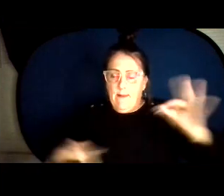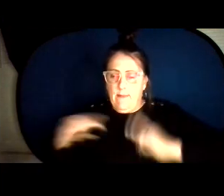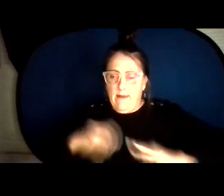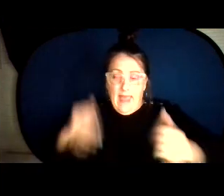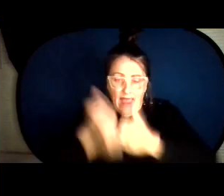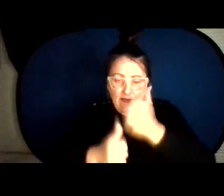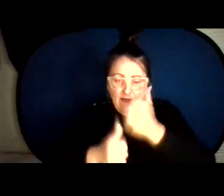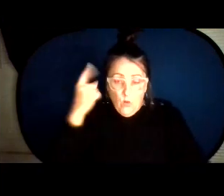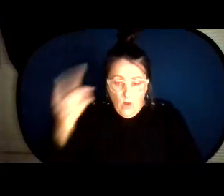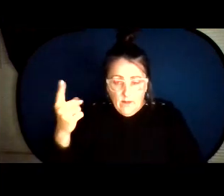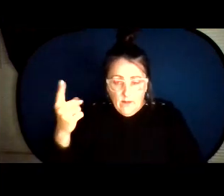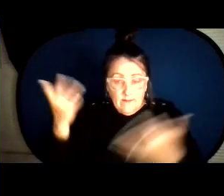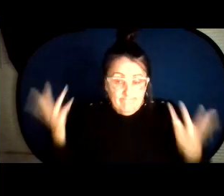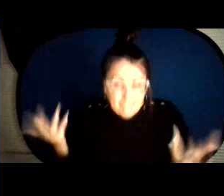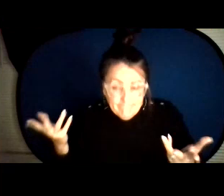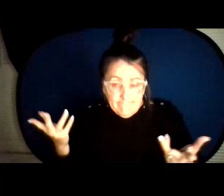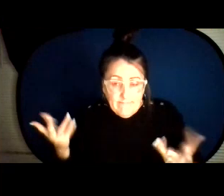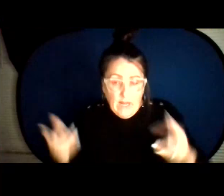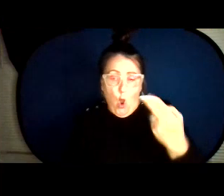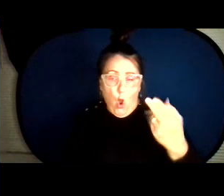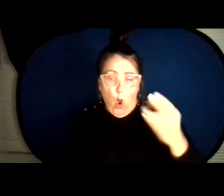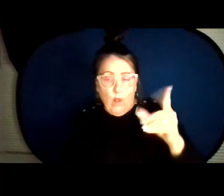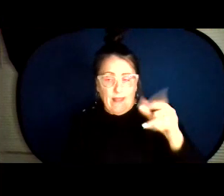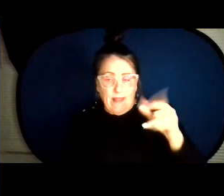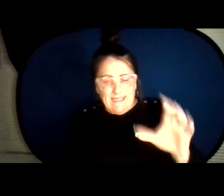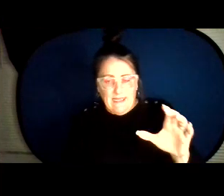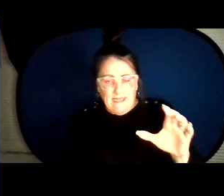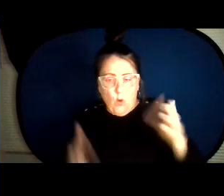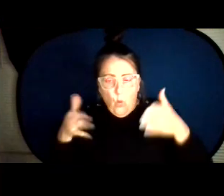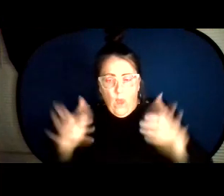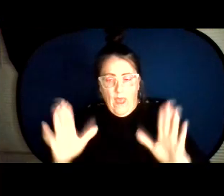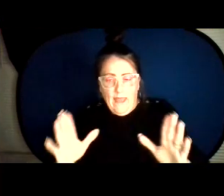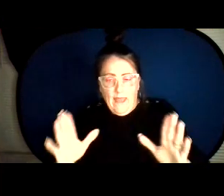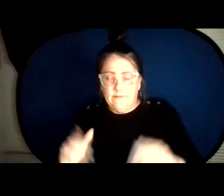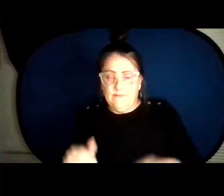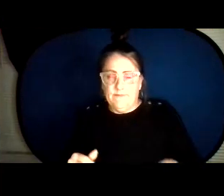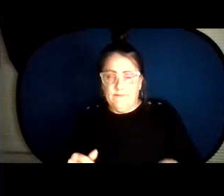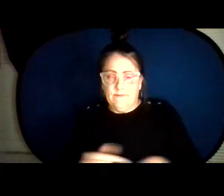everybody in a holistic way. We just finished